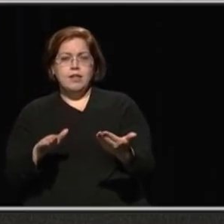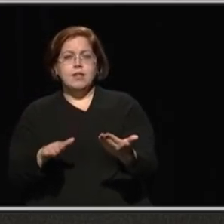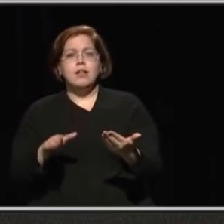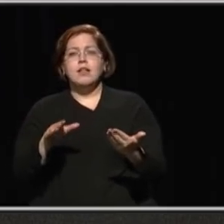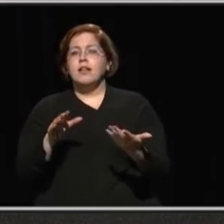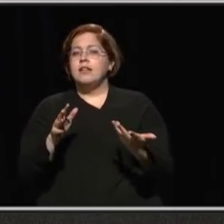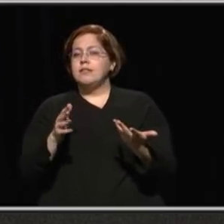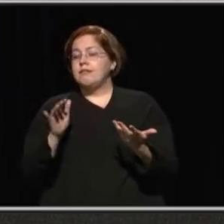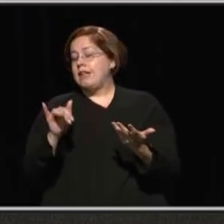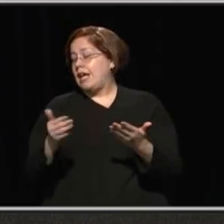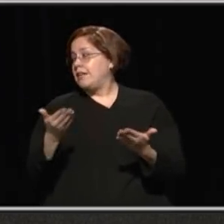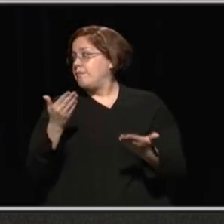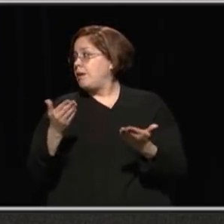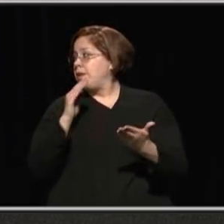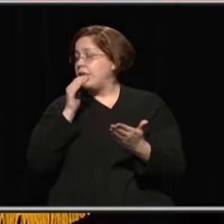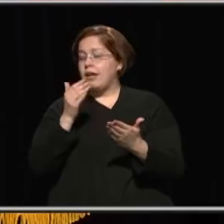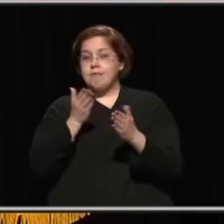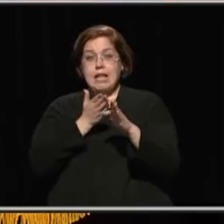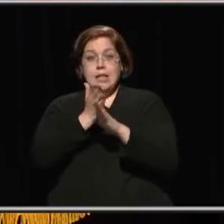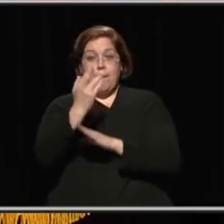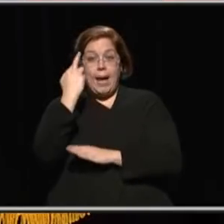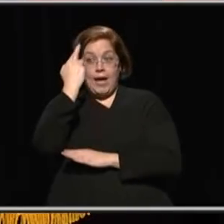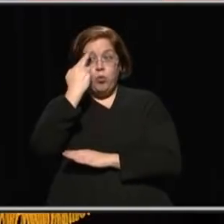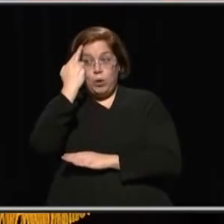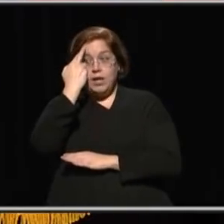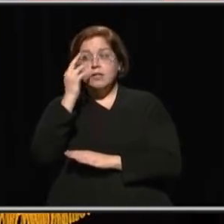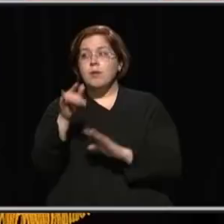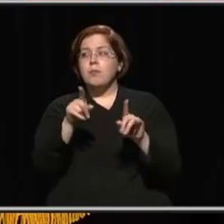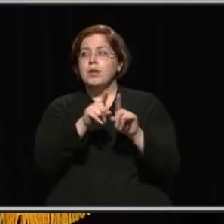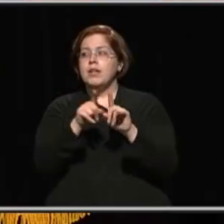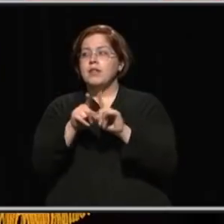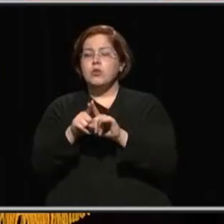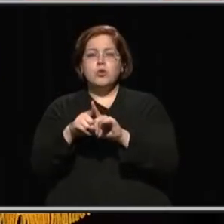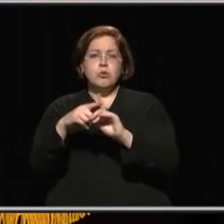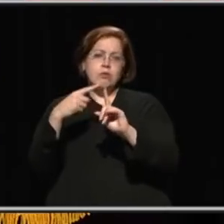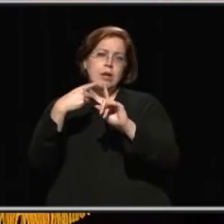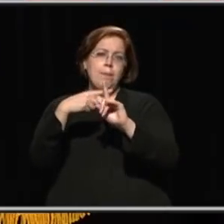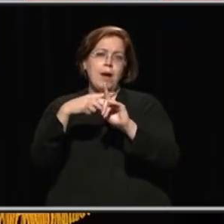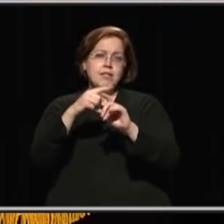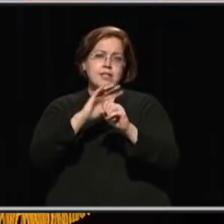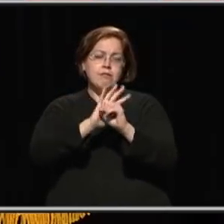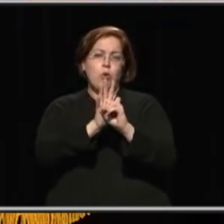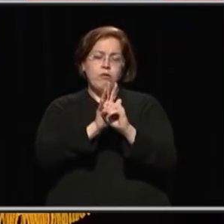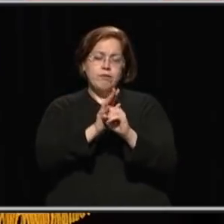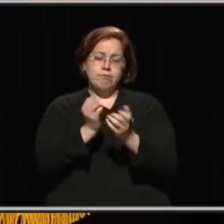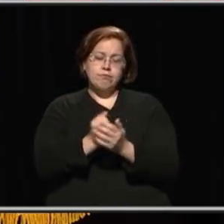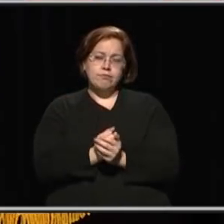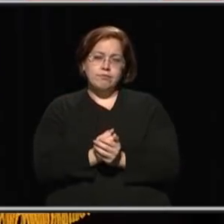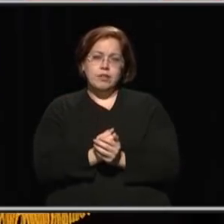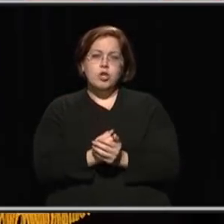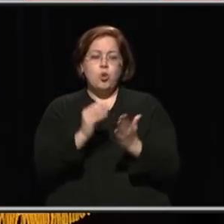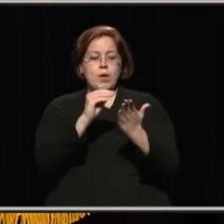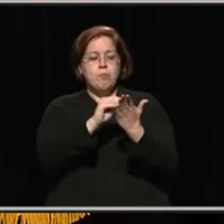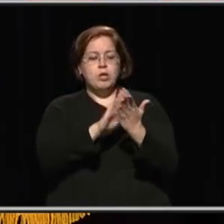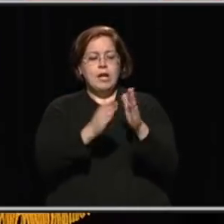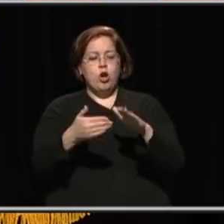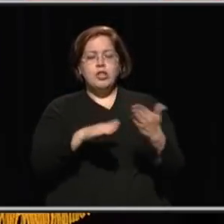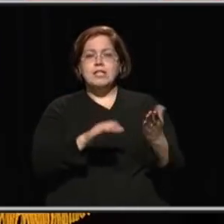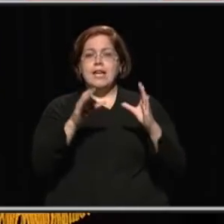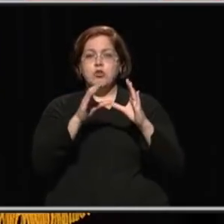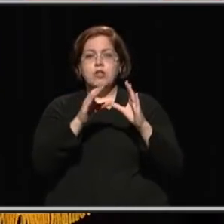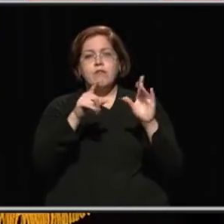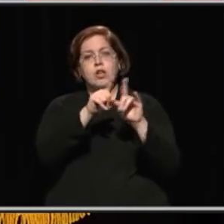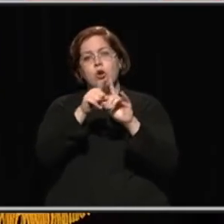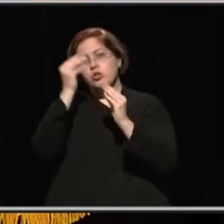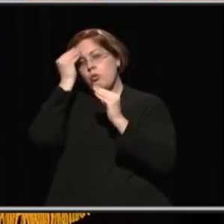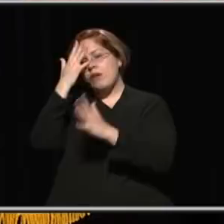reason. That may not be the primary reason, but that's also a positive COVID. So it's reporting both on the death certificate as well as to Metro Health